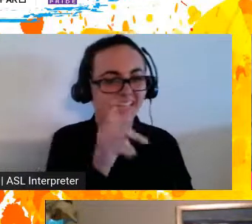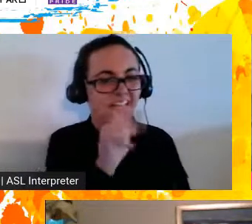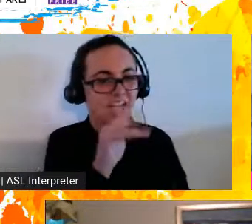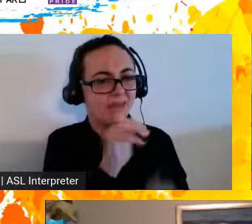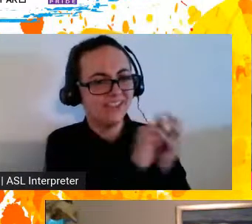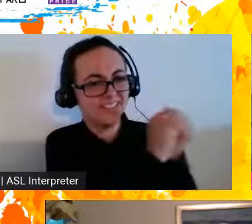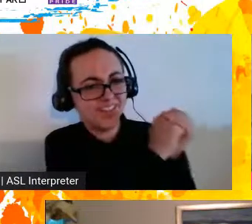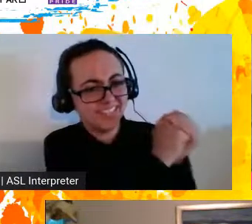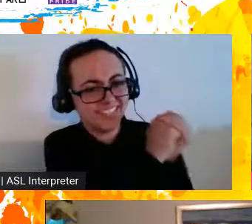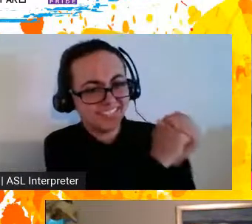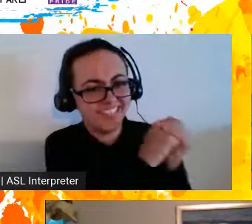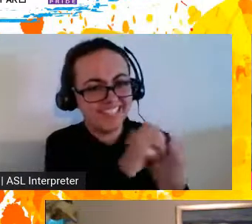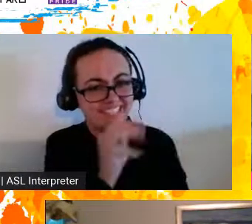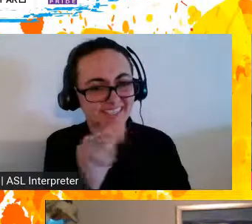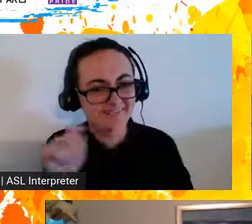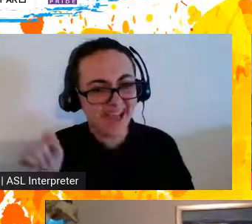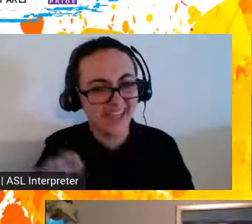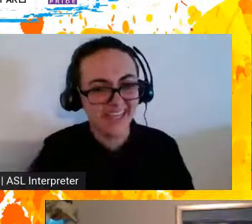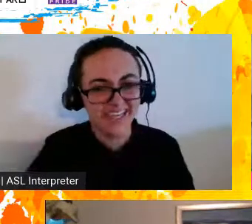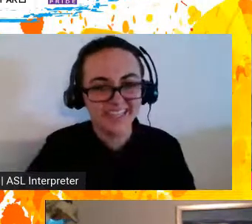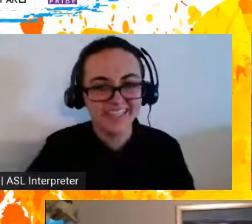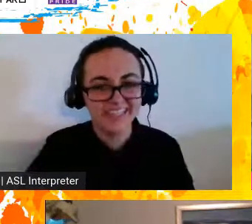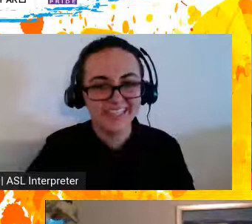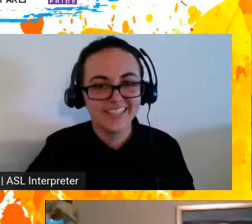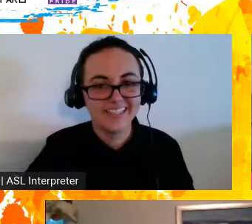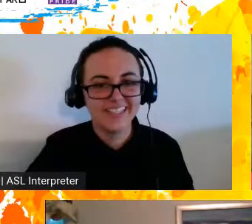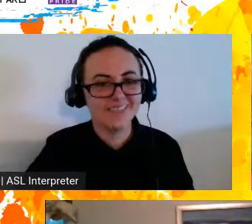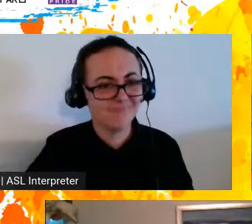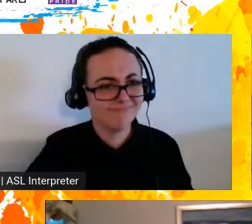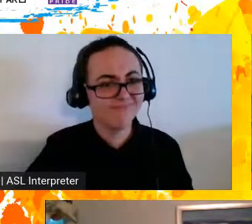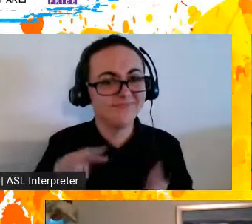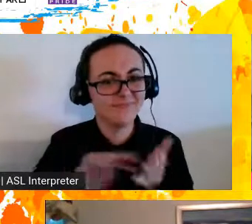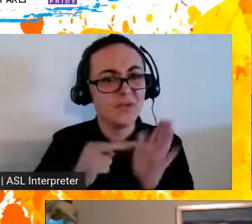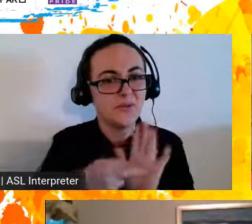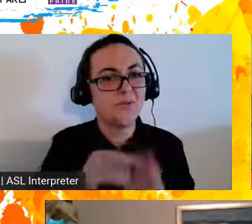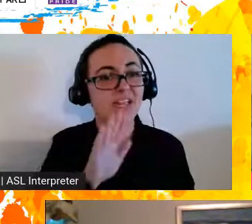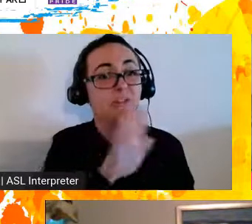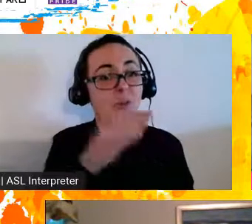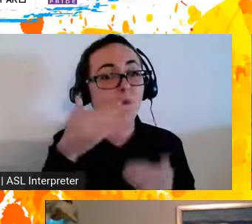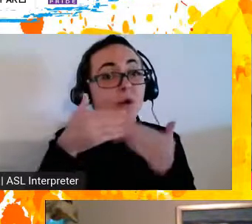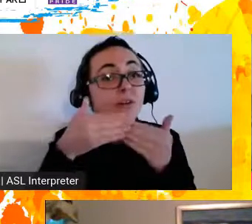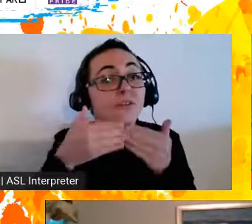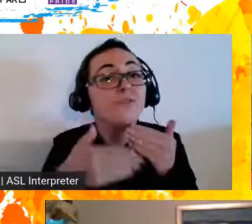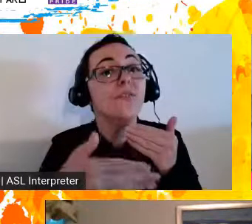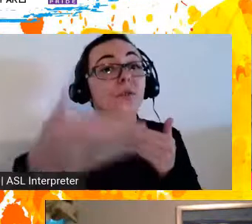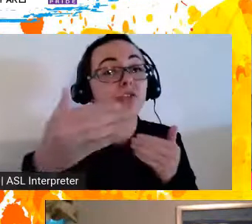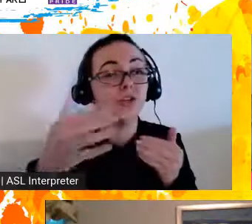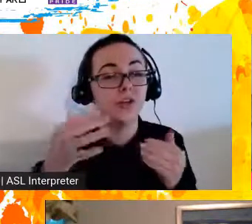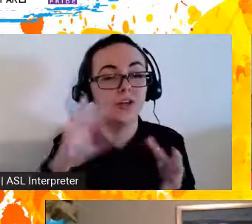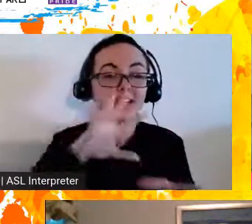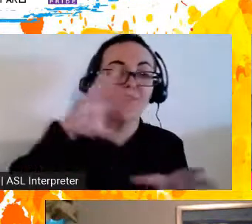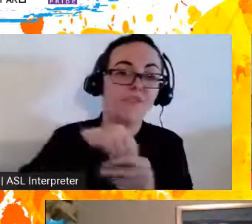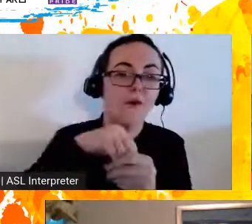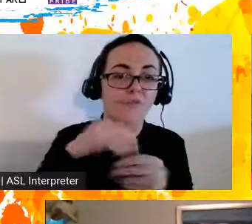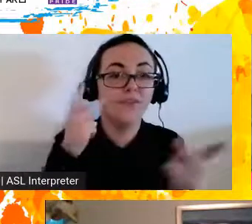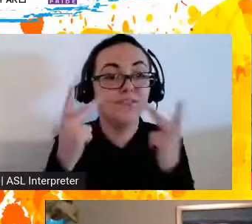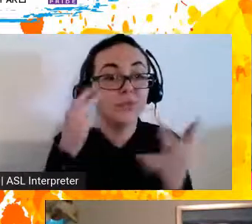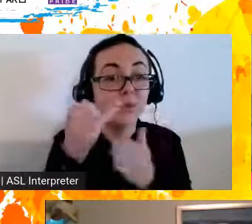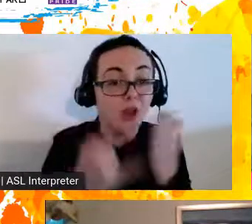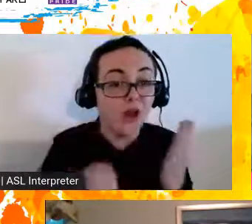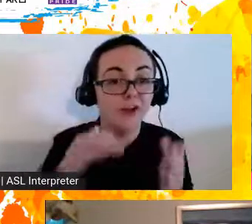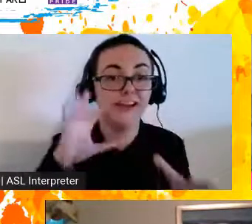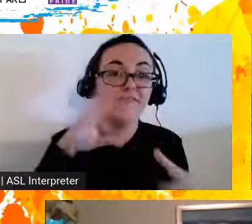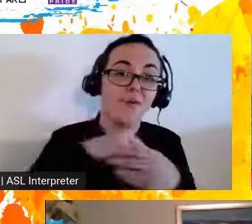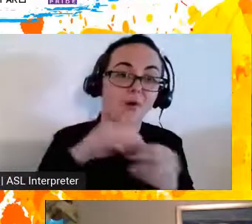had... to Matt. It bodes well for your future in visual art in the museum world. And thank you for